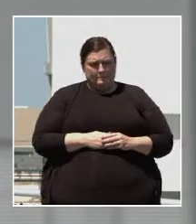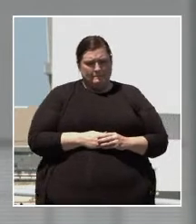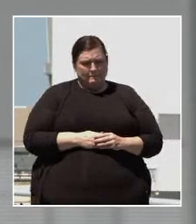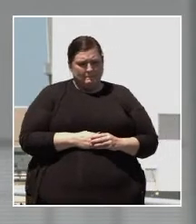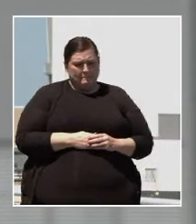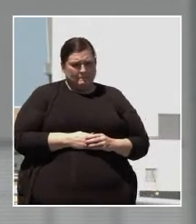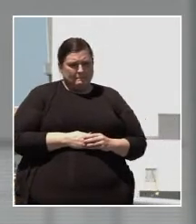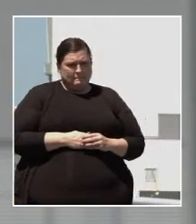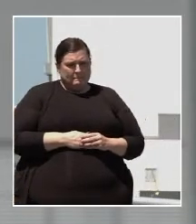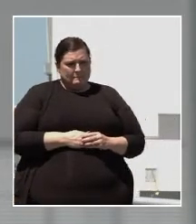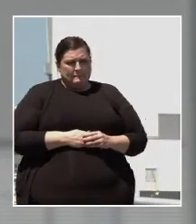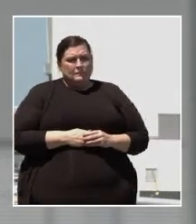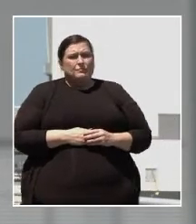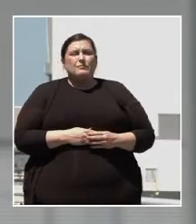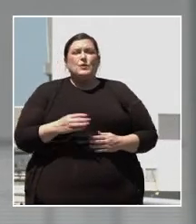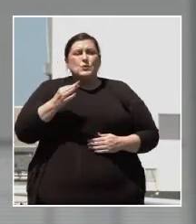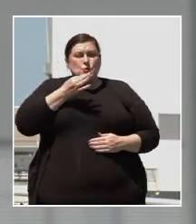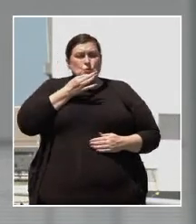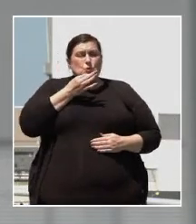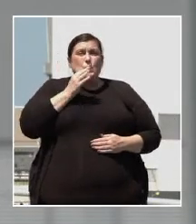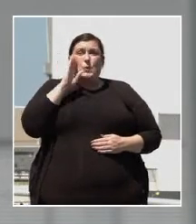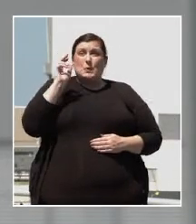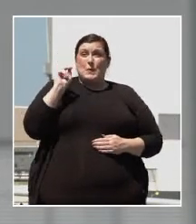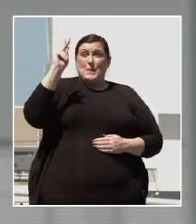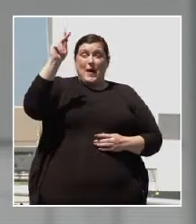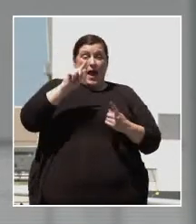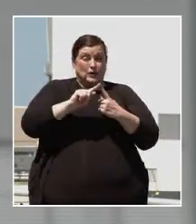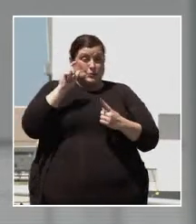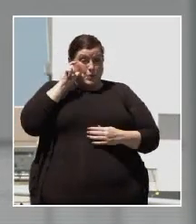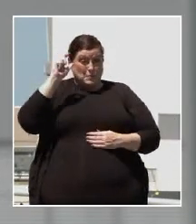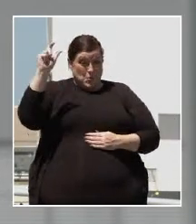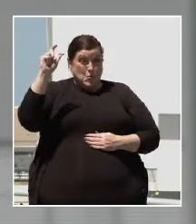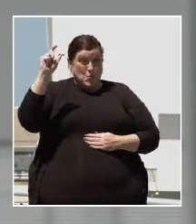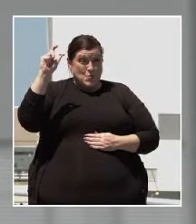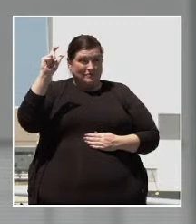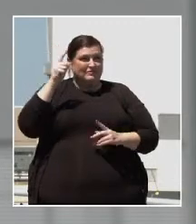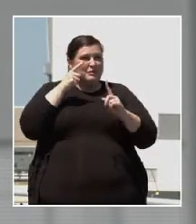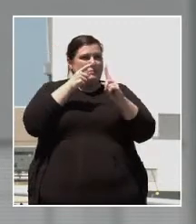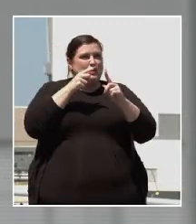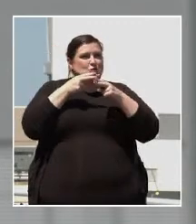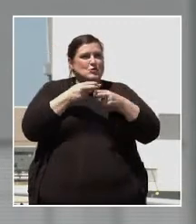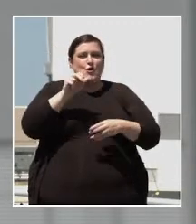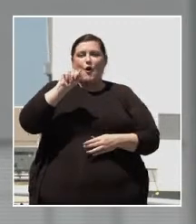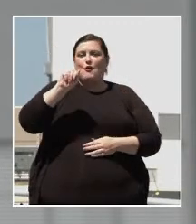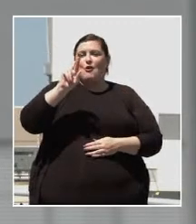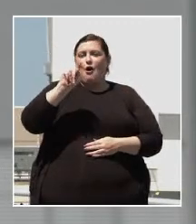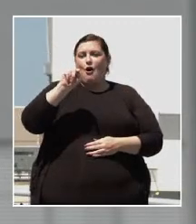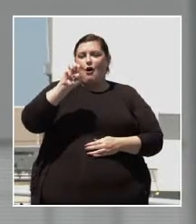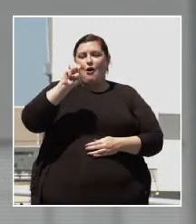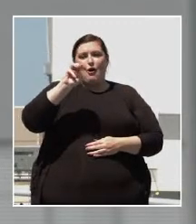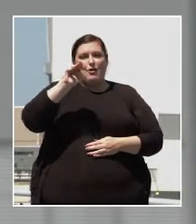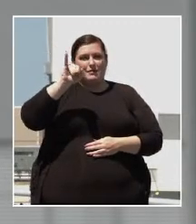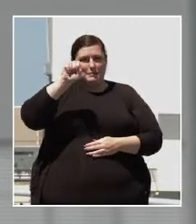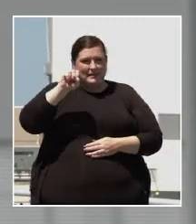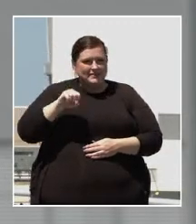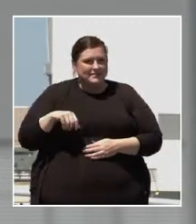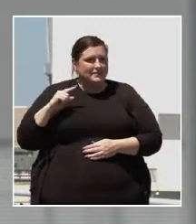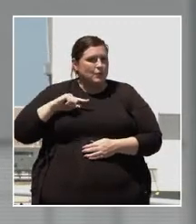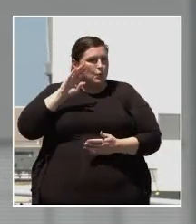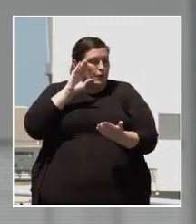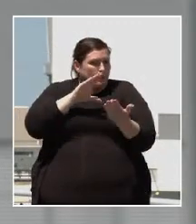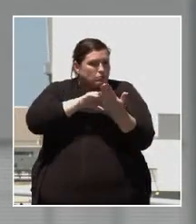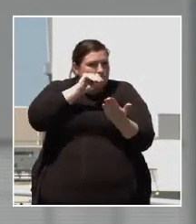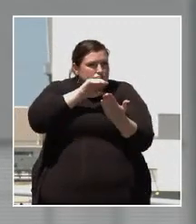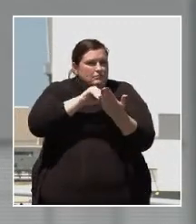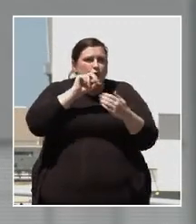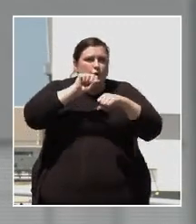And soon, we're going back to the moon as Artemis. We're going to learn to live and work